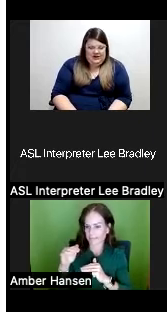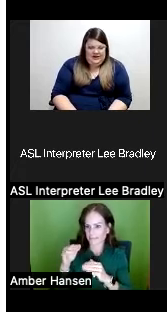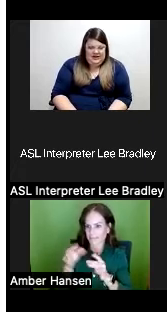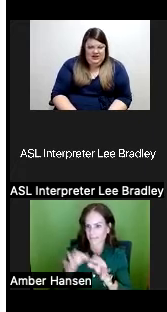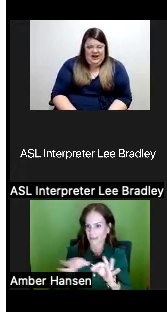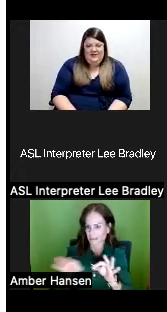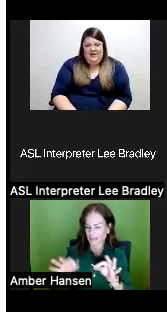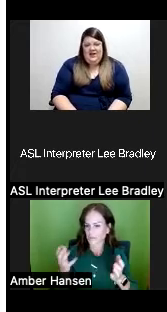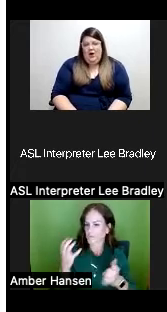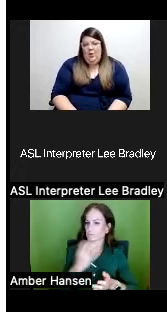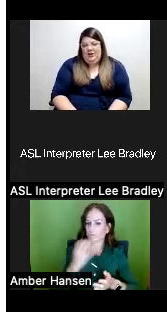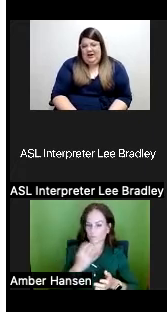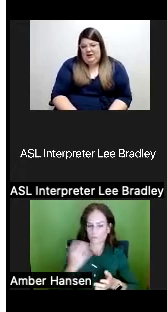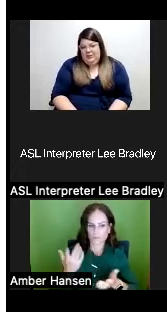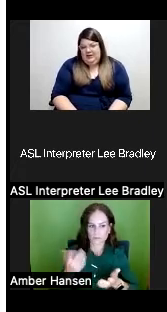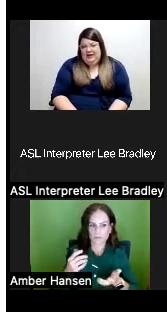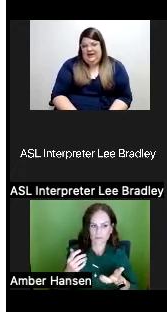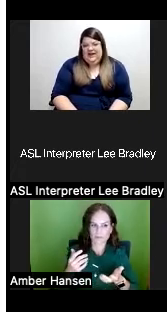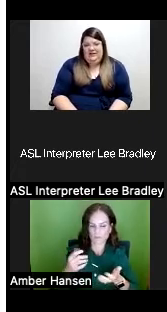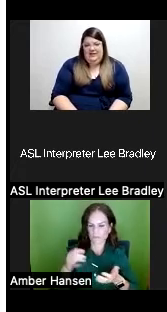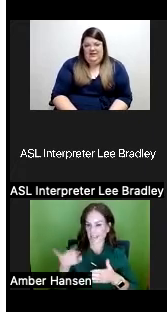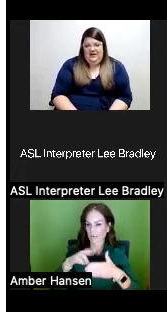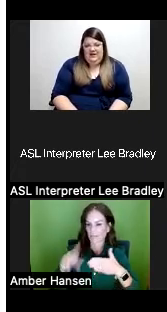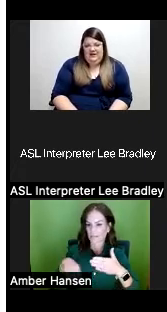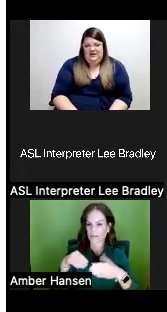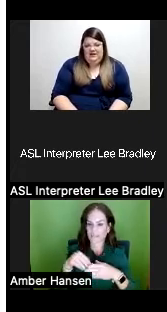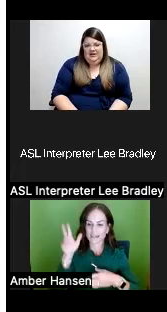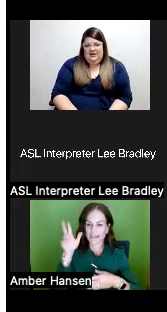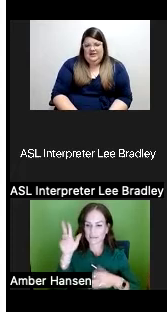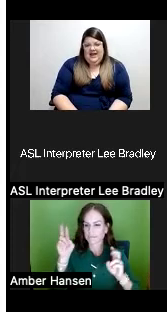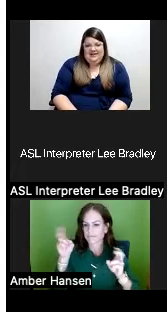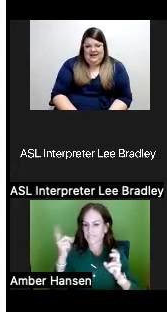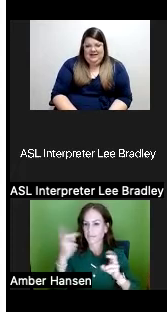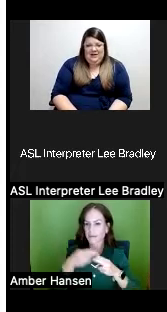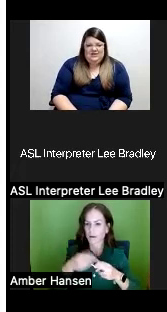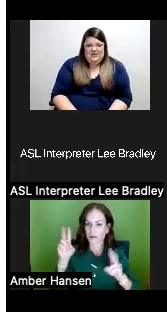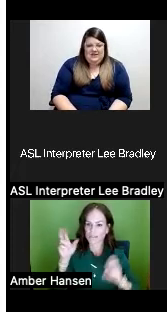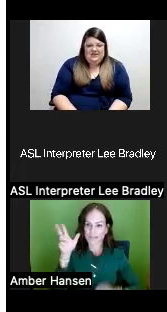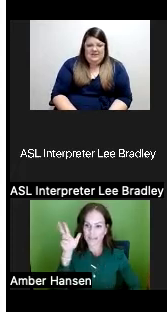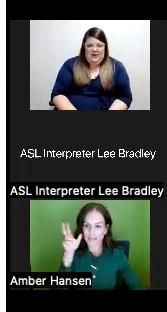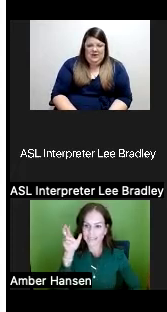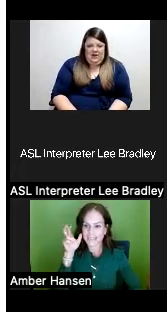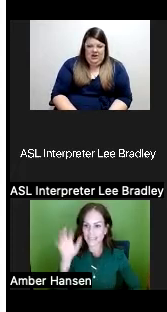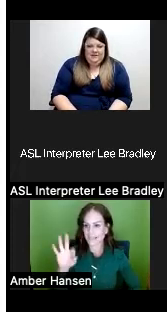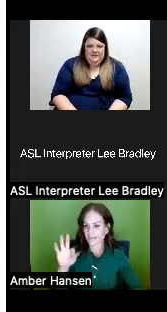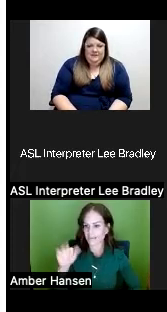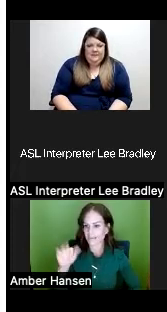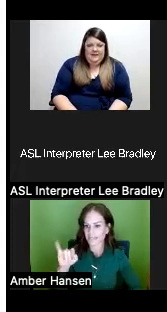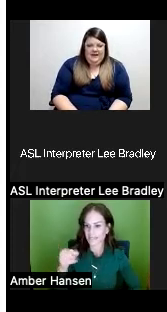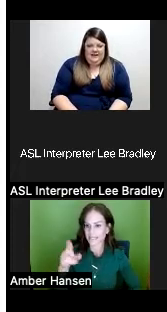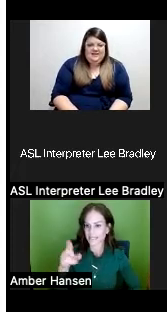hearing or limited hearing you have while trying to lip read. It can be very, very taxing, and that results in something that we